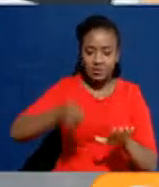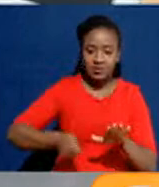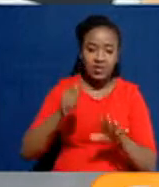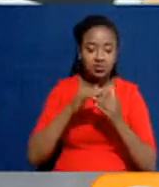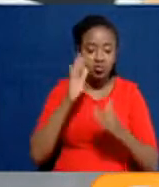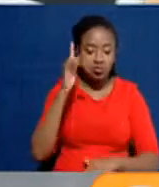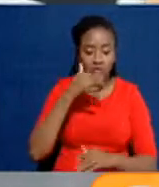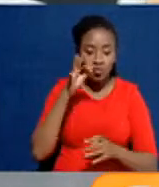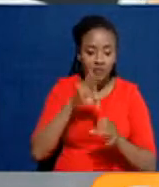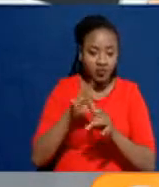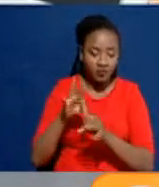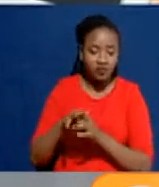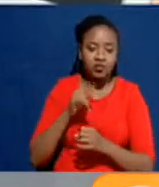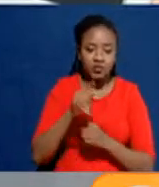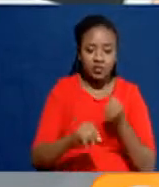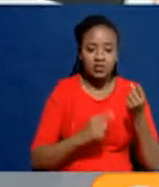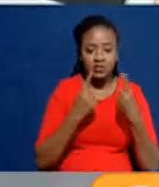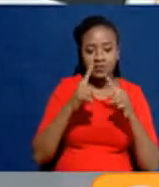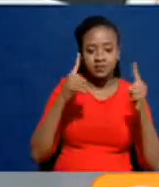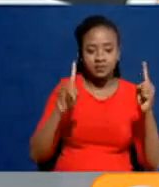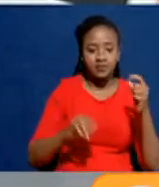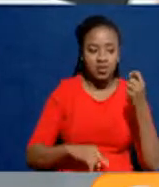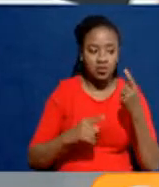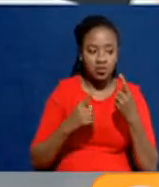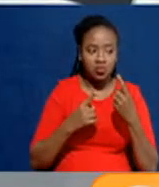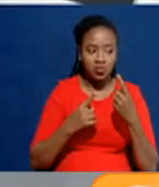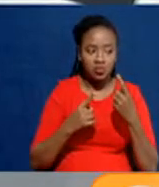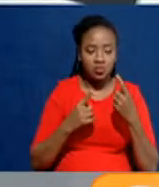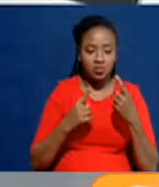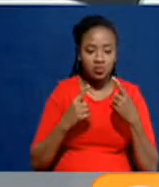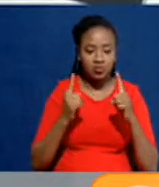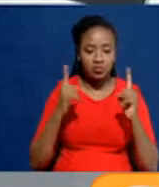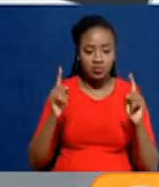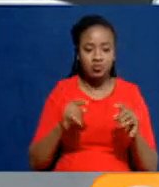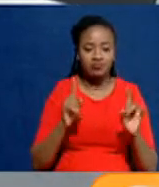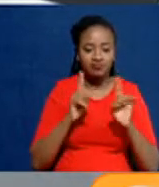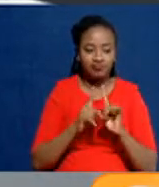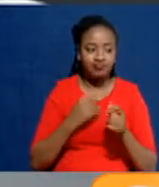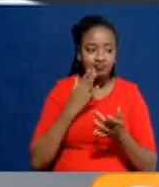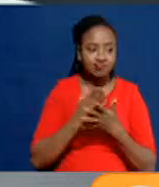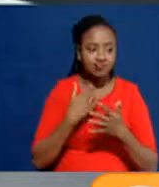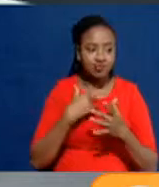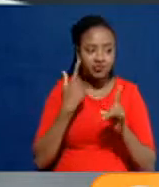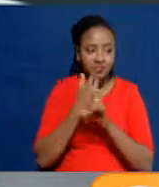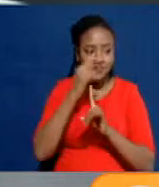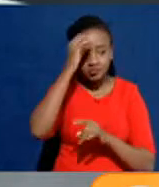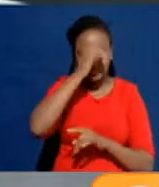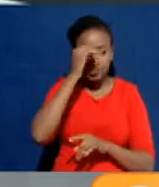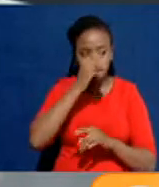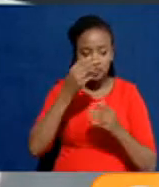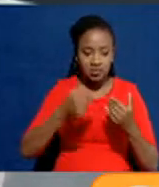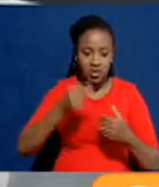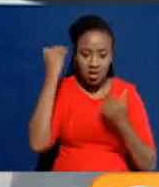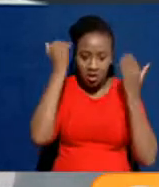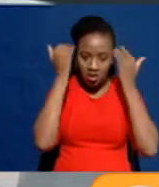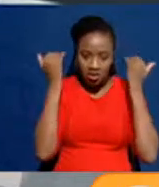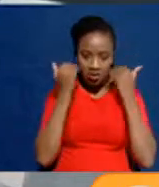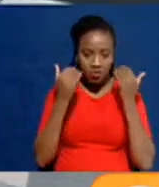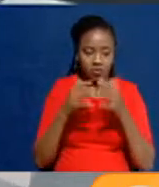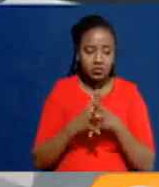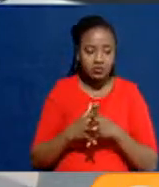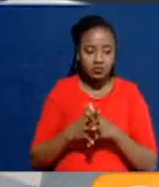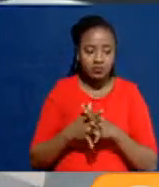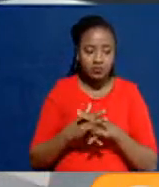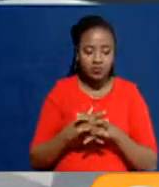carries the day. So even if we've had dissenting opinions at the Supreme Court and at the High Court and Appeals Court as well.